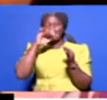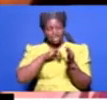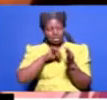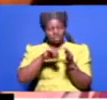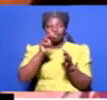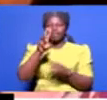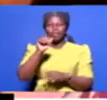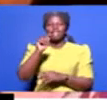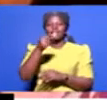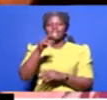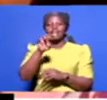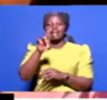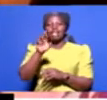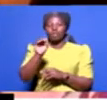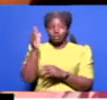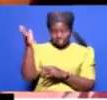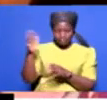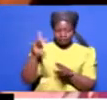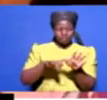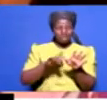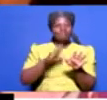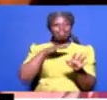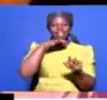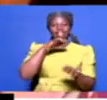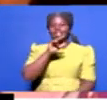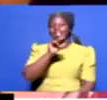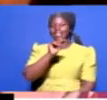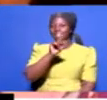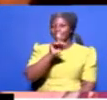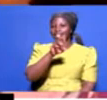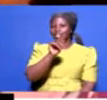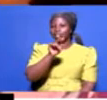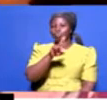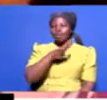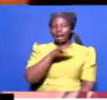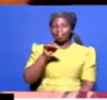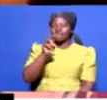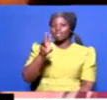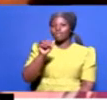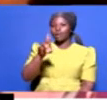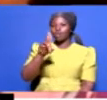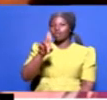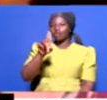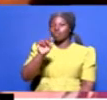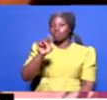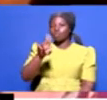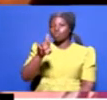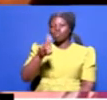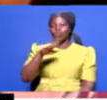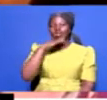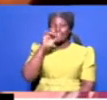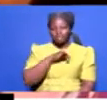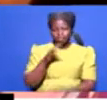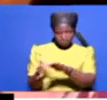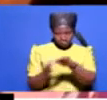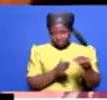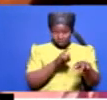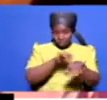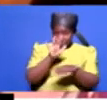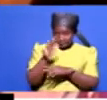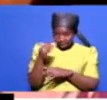late Ndiritu, and the late Waruguru. During his childhood, a time